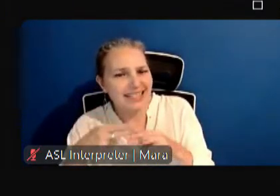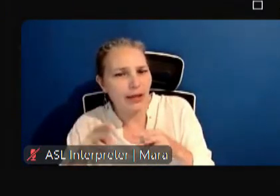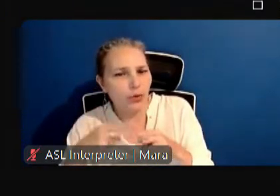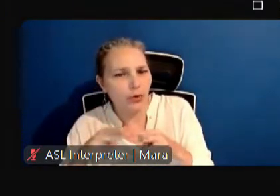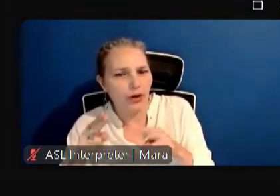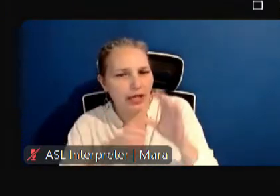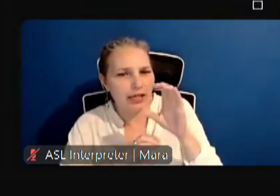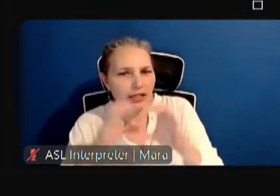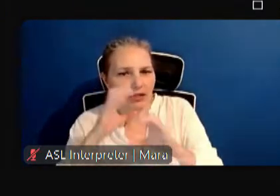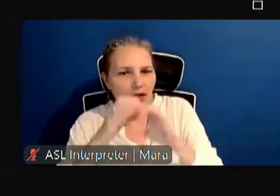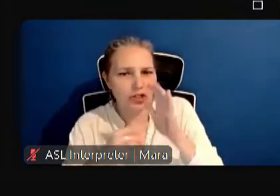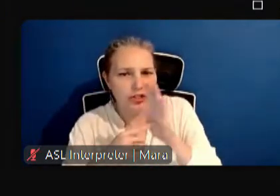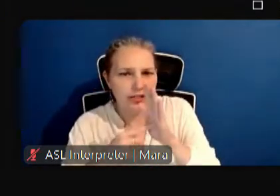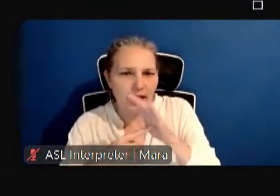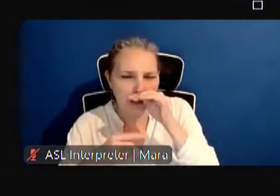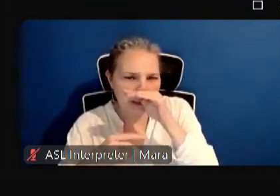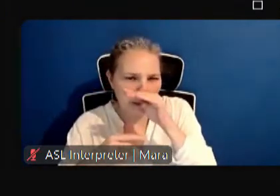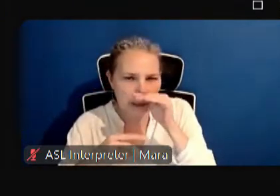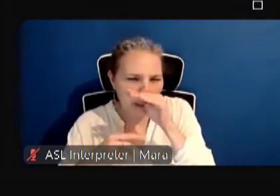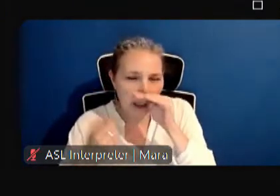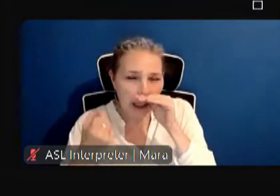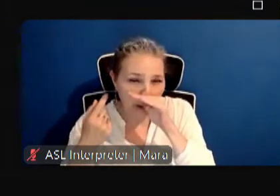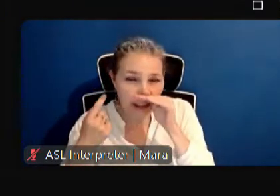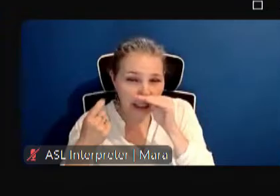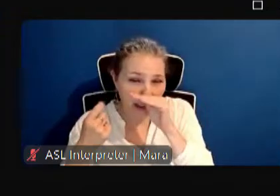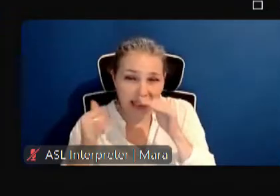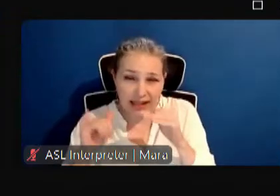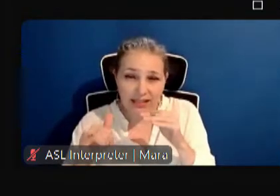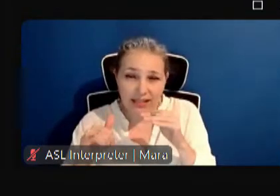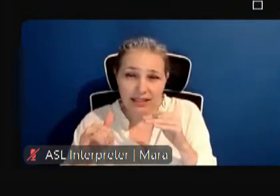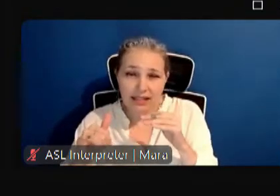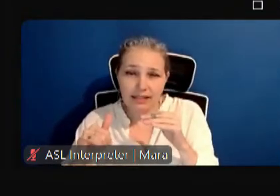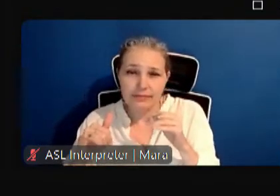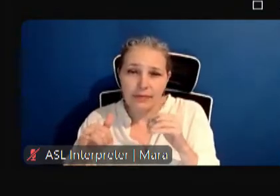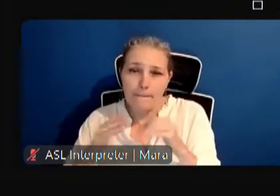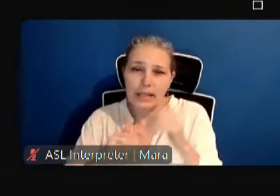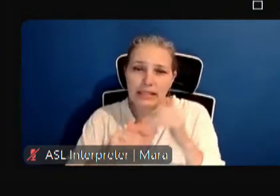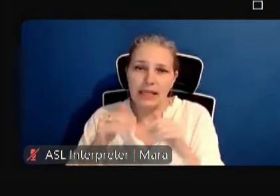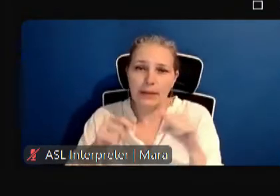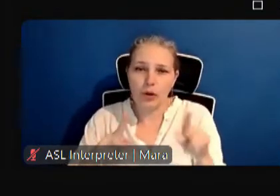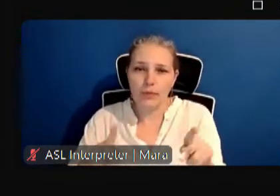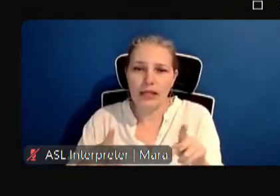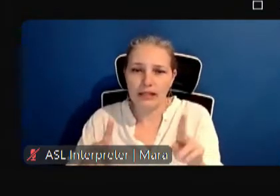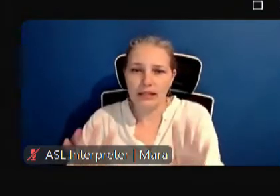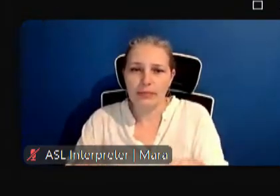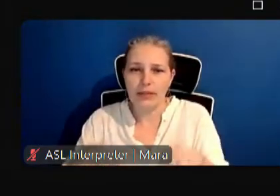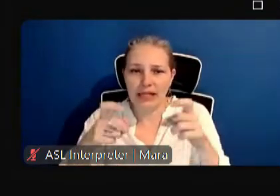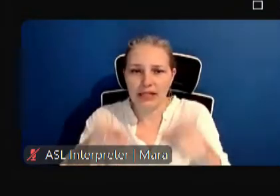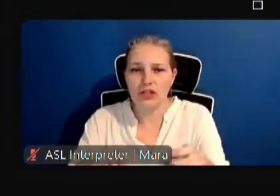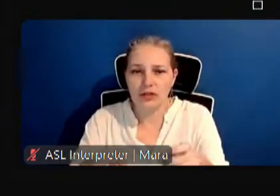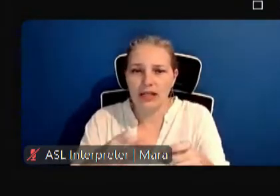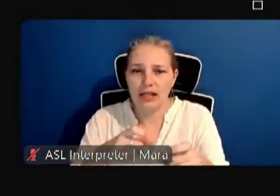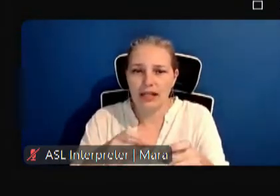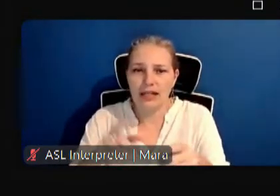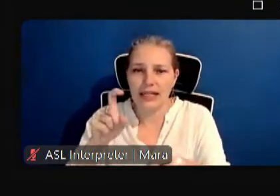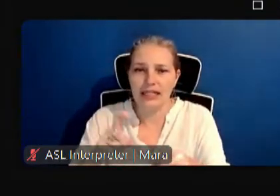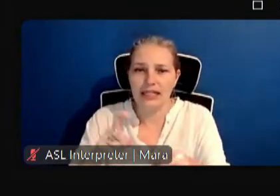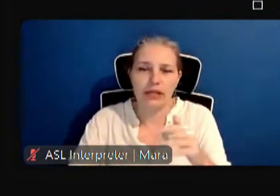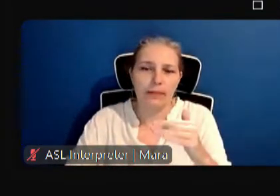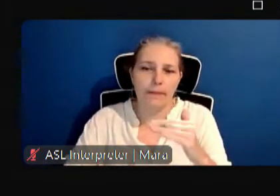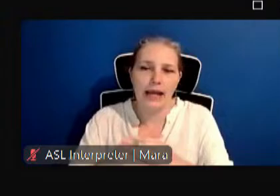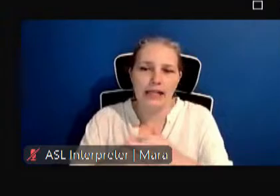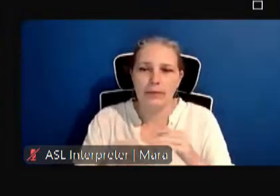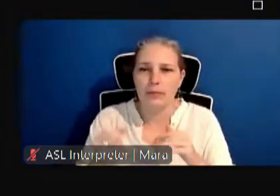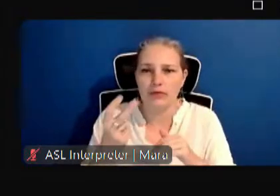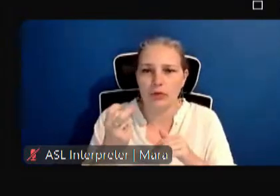has been issued and not to exceed 12 square feet in total sign area. And that's depicted in the